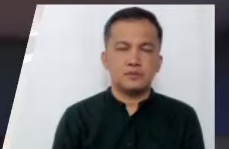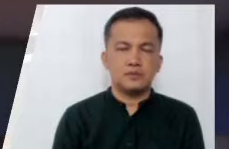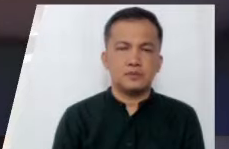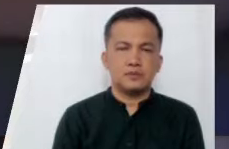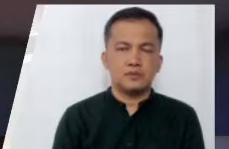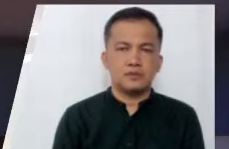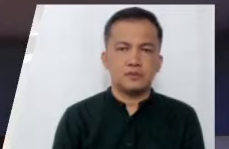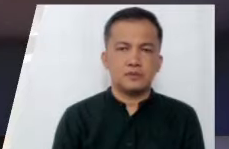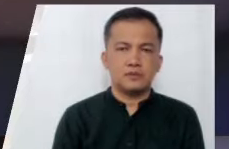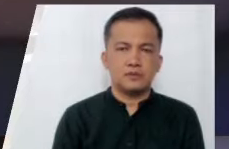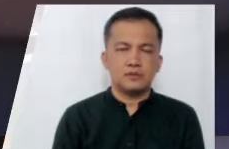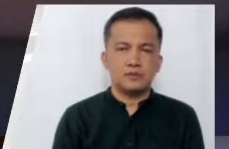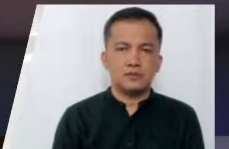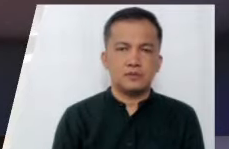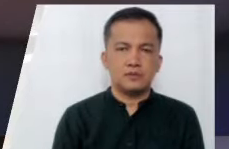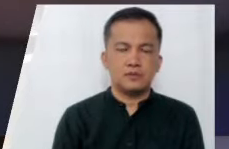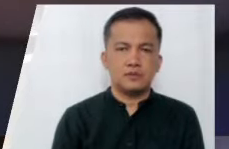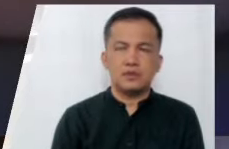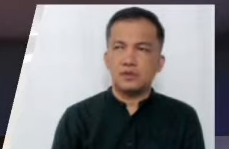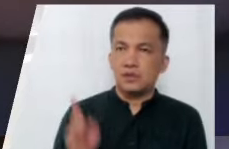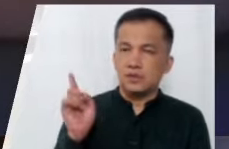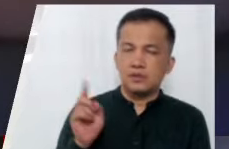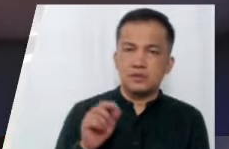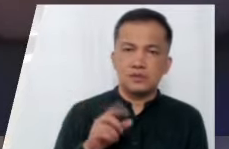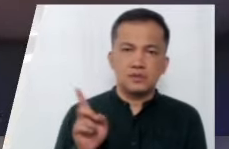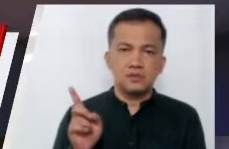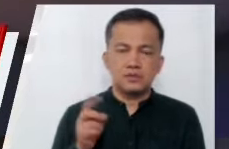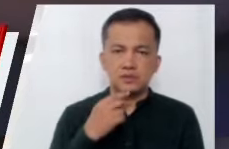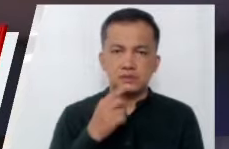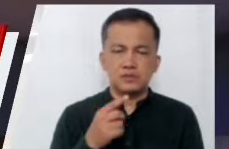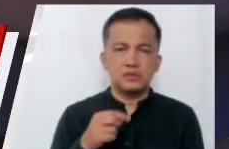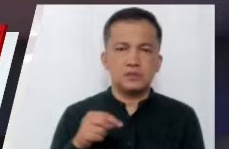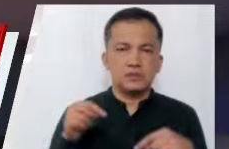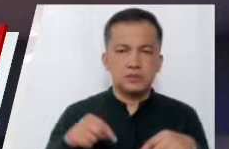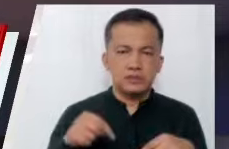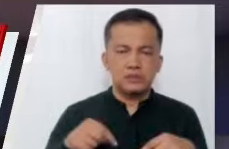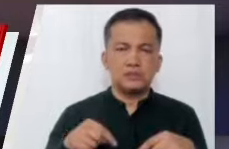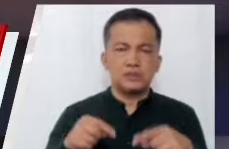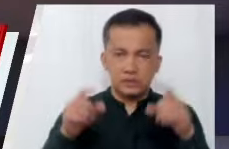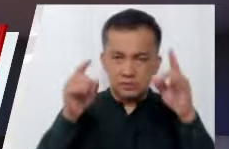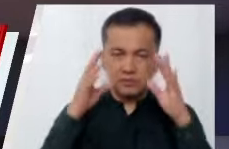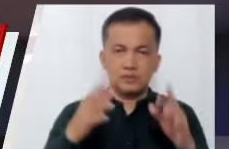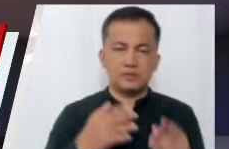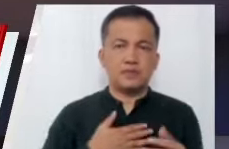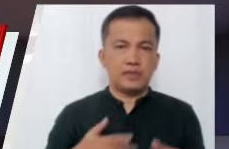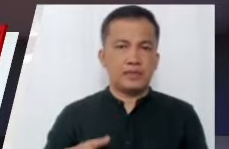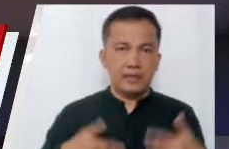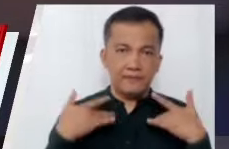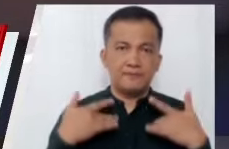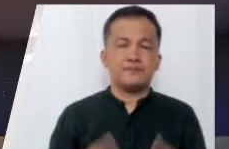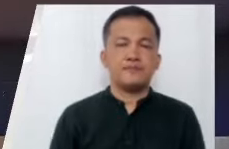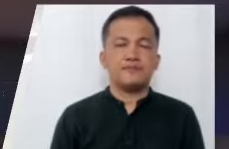Hindi lang to harassment. This is really a threat to my life.